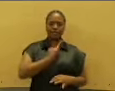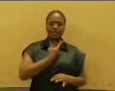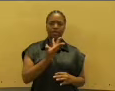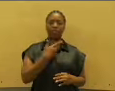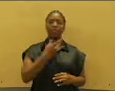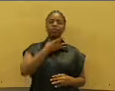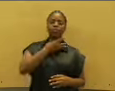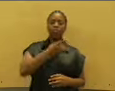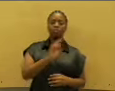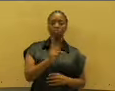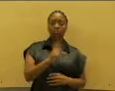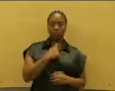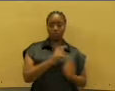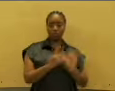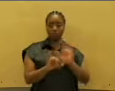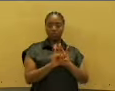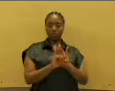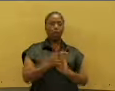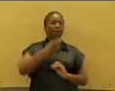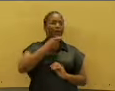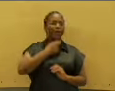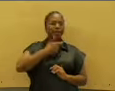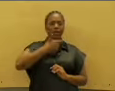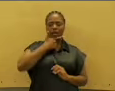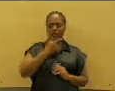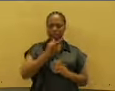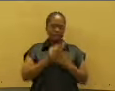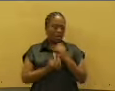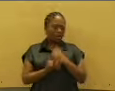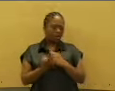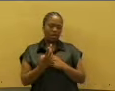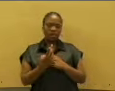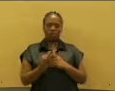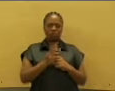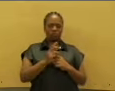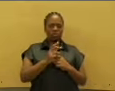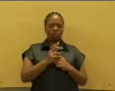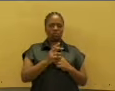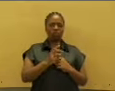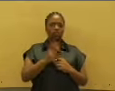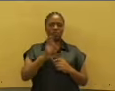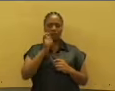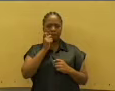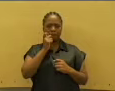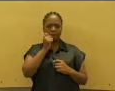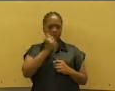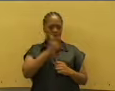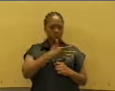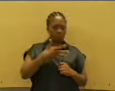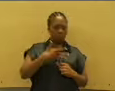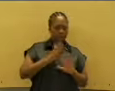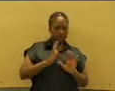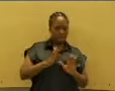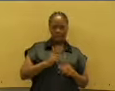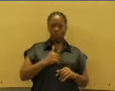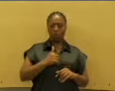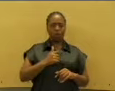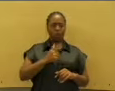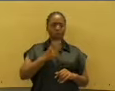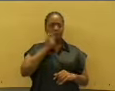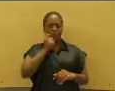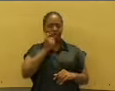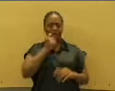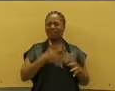This includes identifying as gay, lesbian, bisexual, heterosexual, and not imposing on the self or having imposed on your